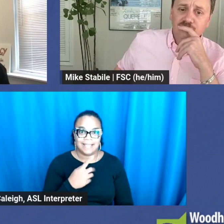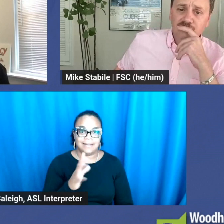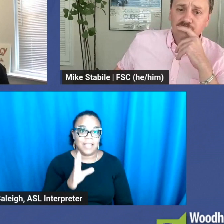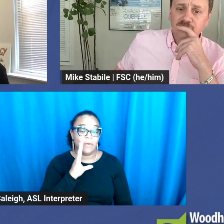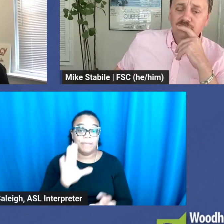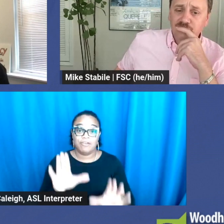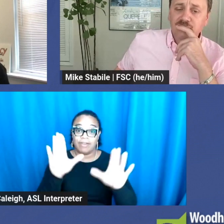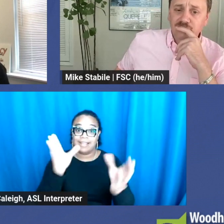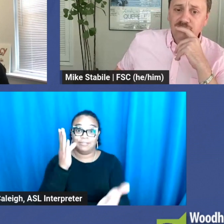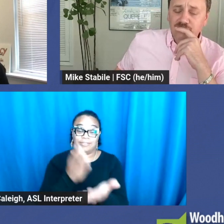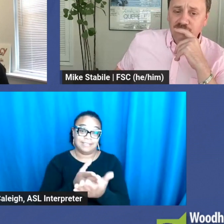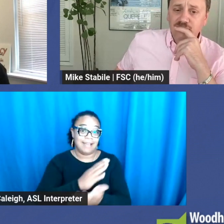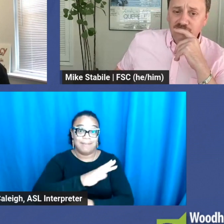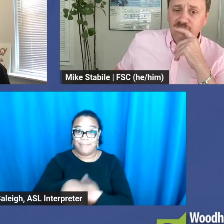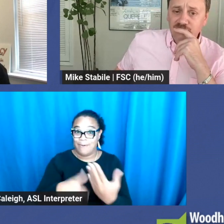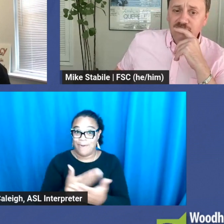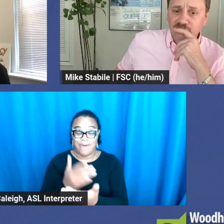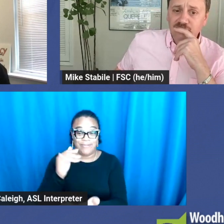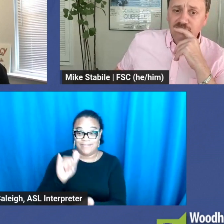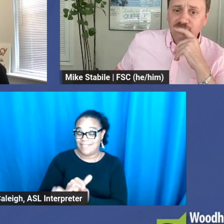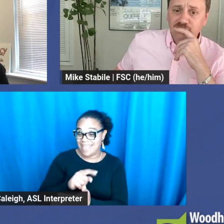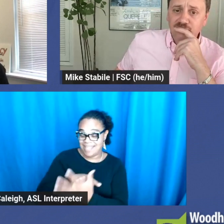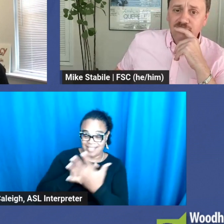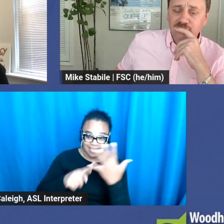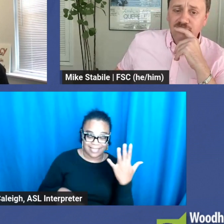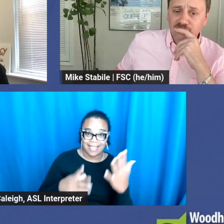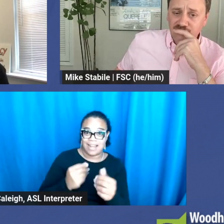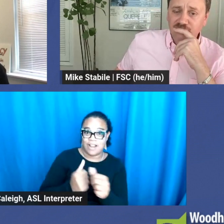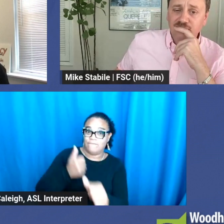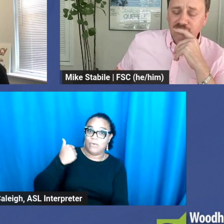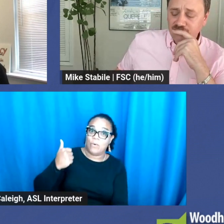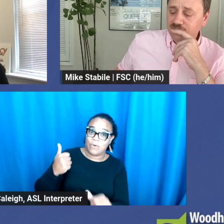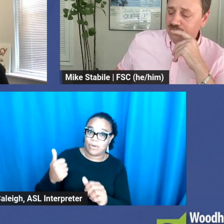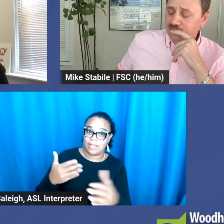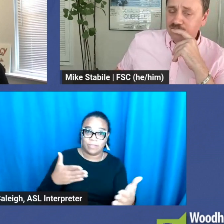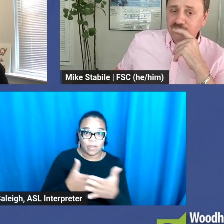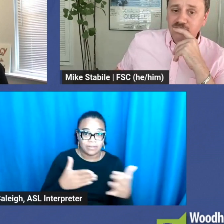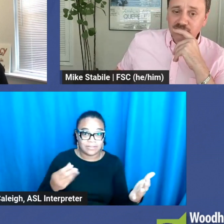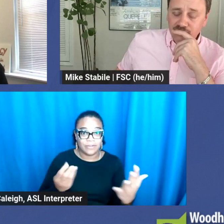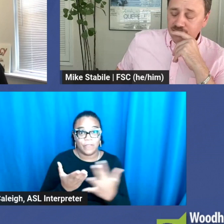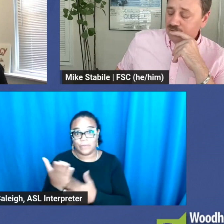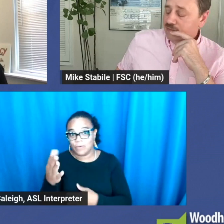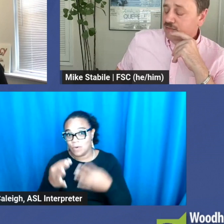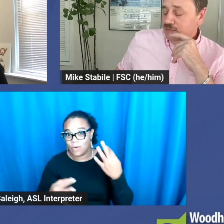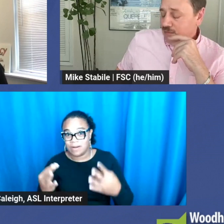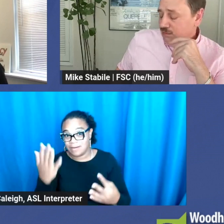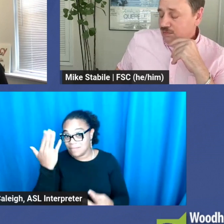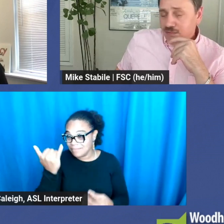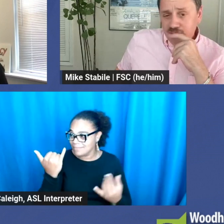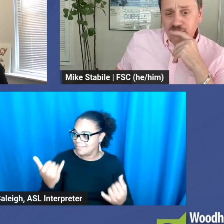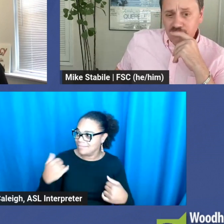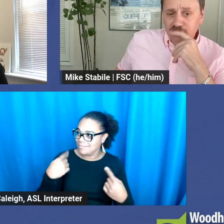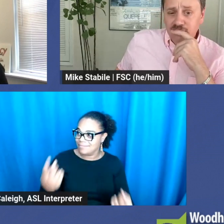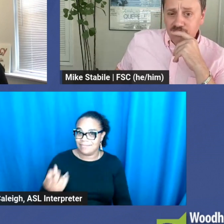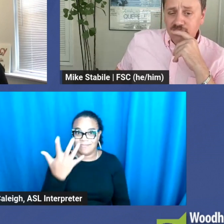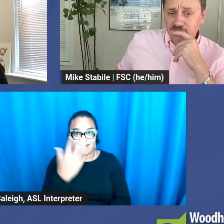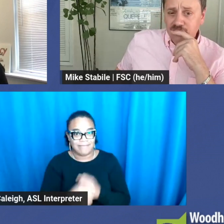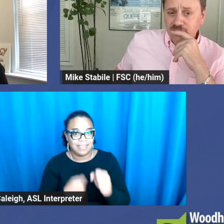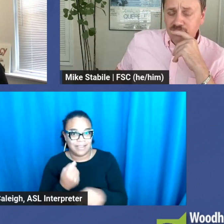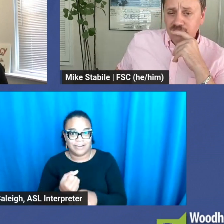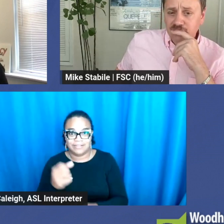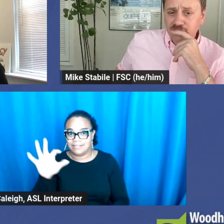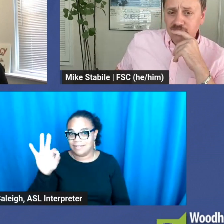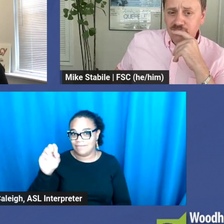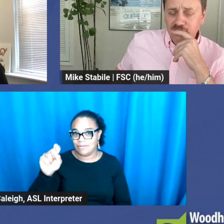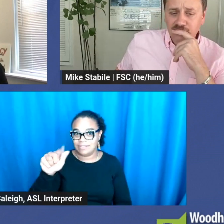stop all of this and avoid lawsuits and going through the court, because here we are 5 years later for FOSTA.